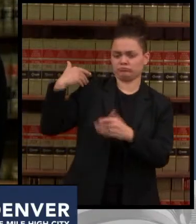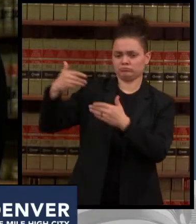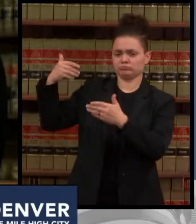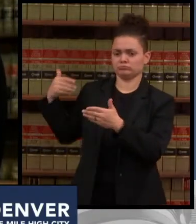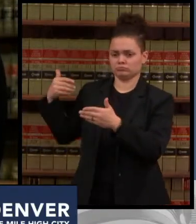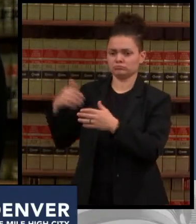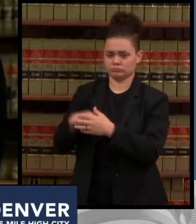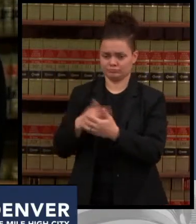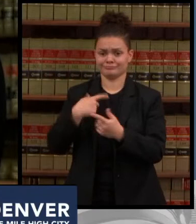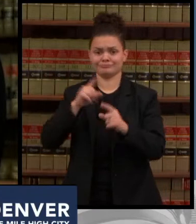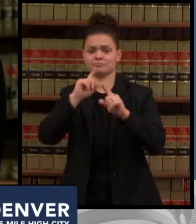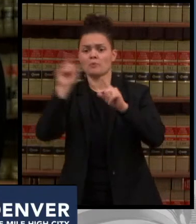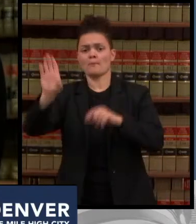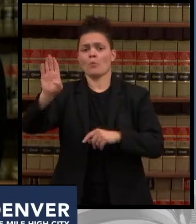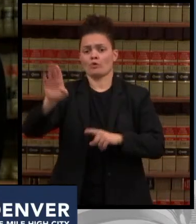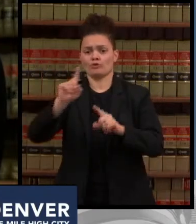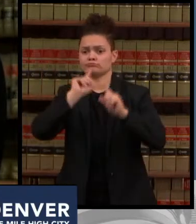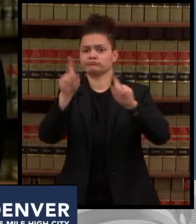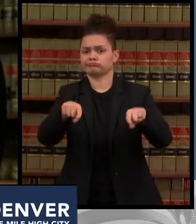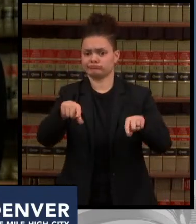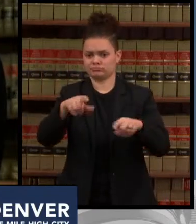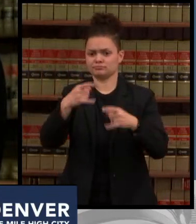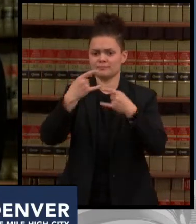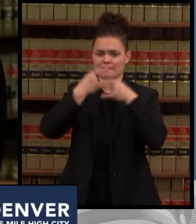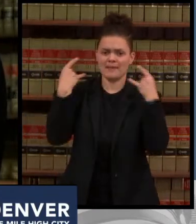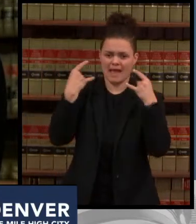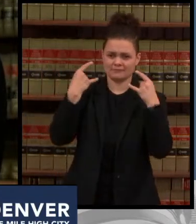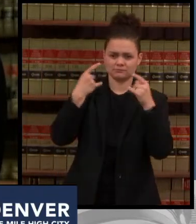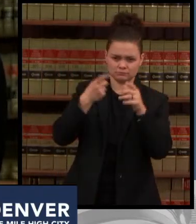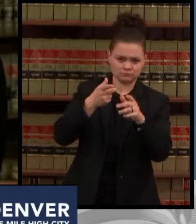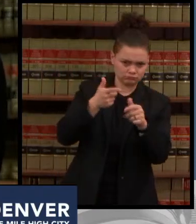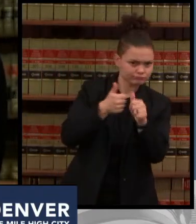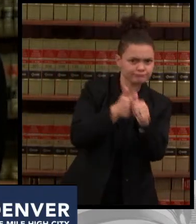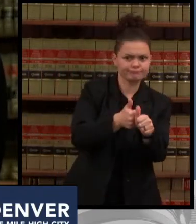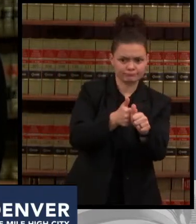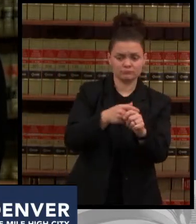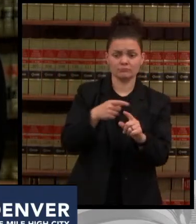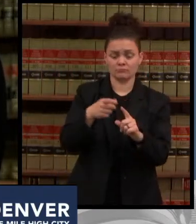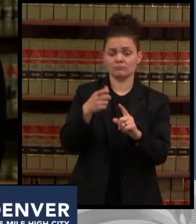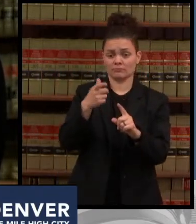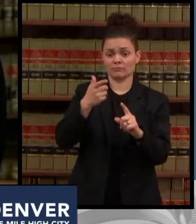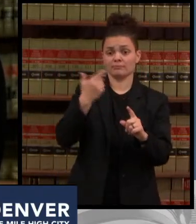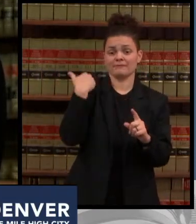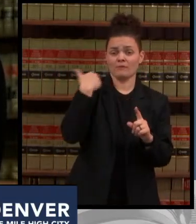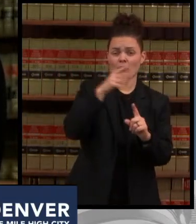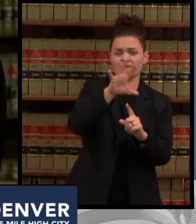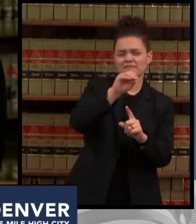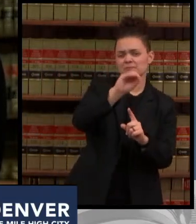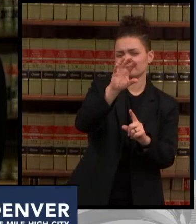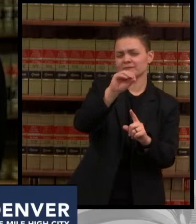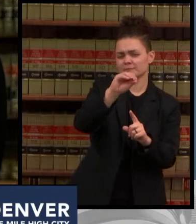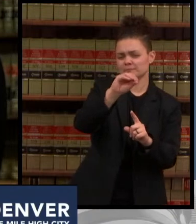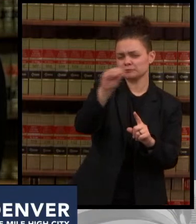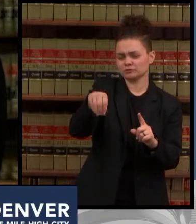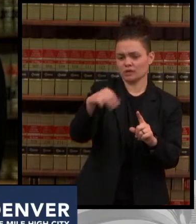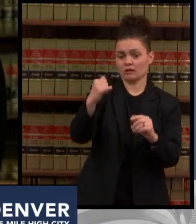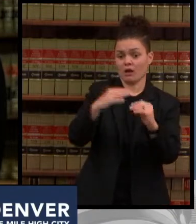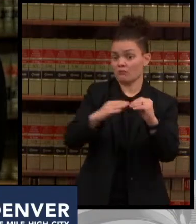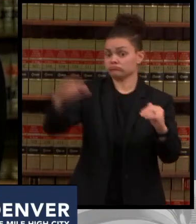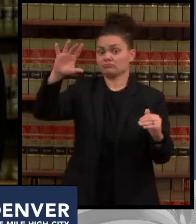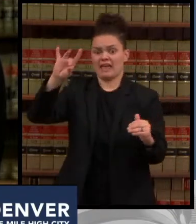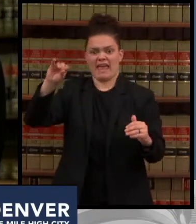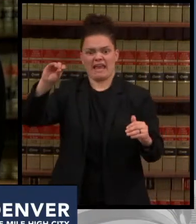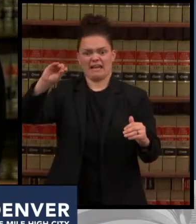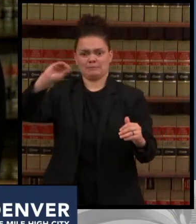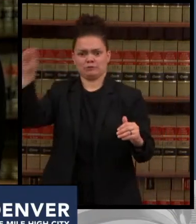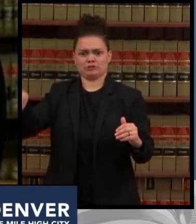about 55% up to the mid 80%. Let's look at what happened in Larimer County about 4 to 6 weeks ago, where the same